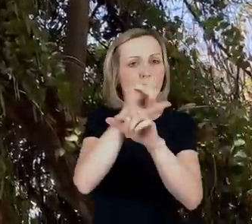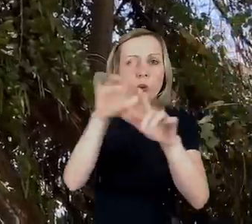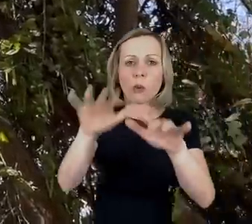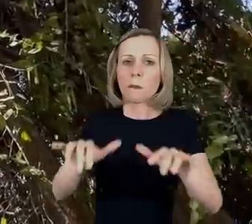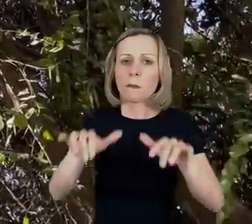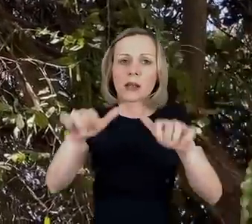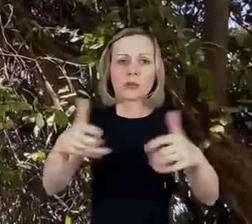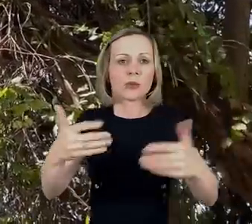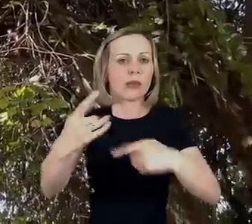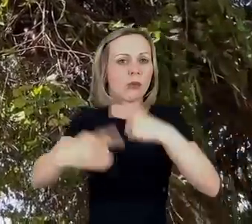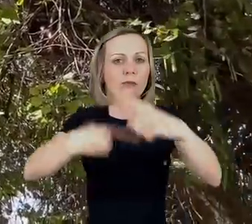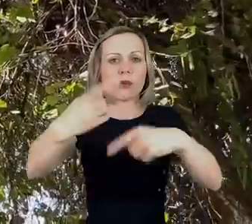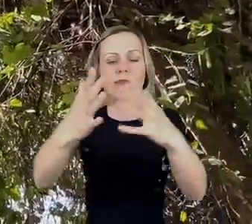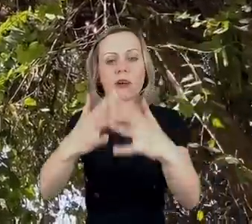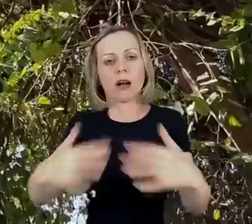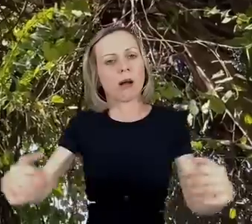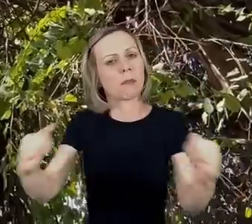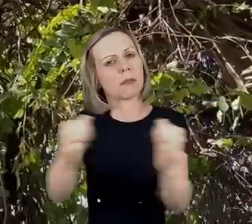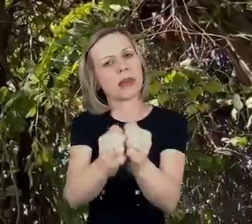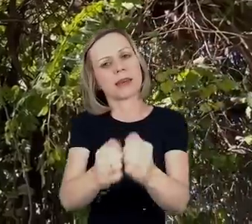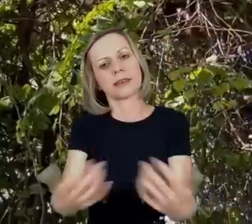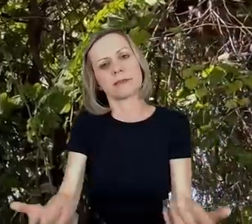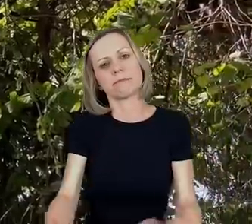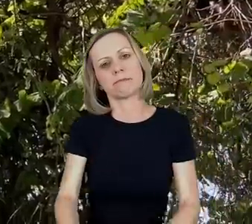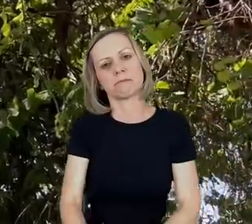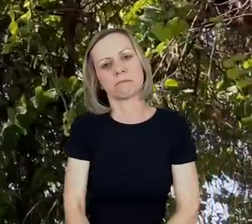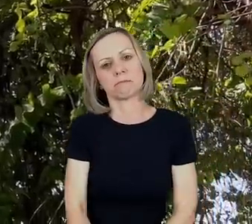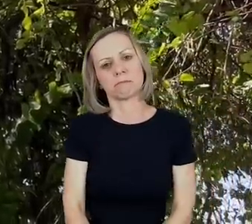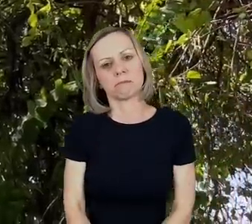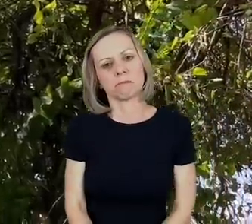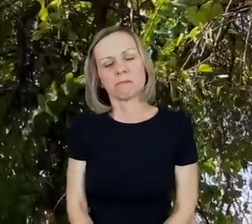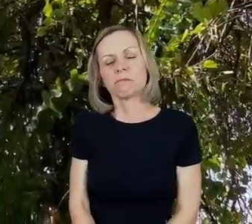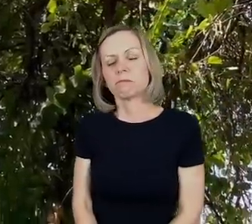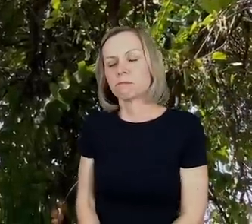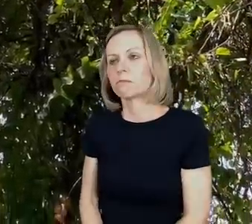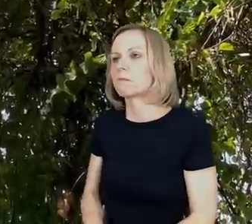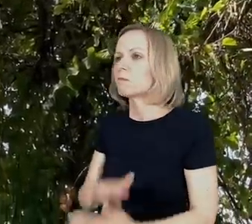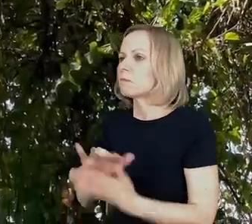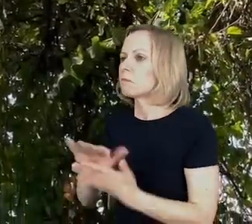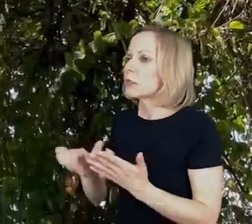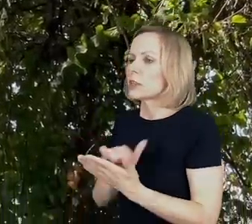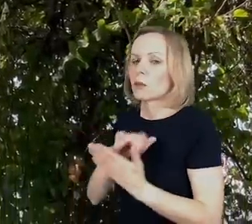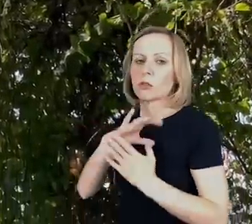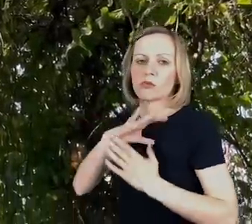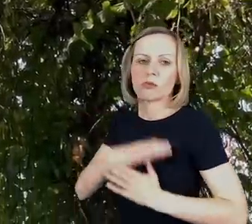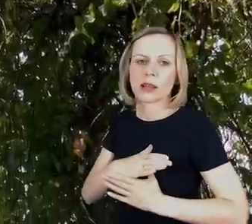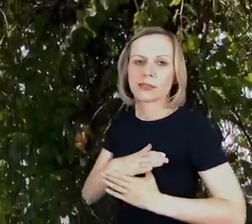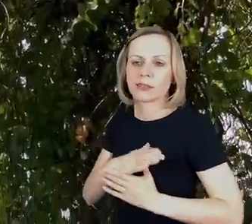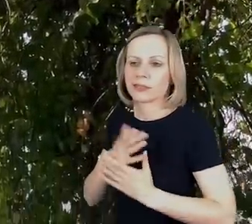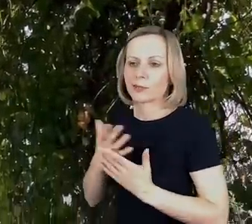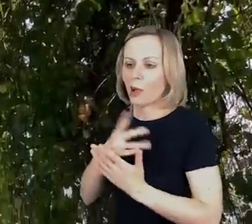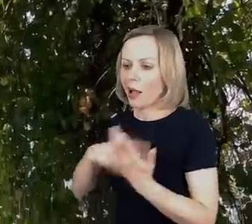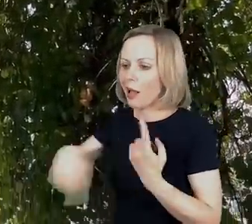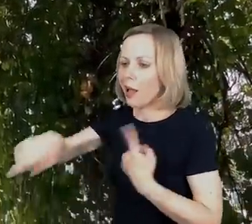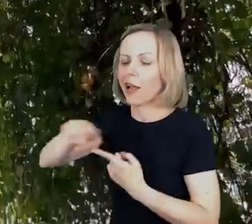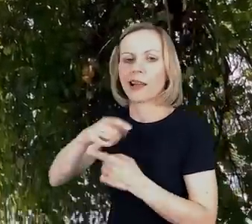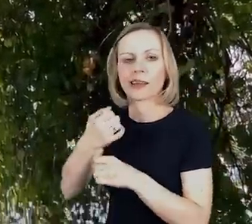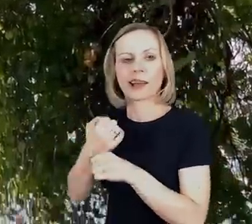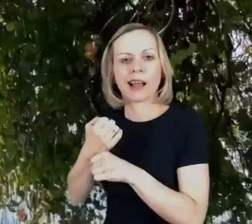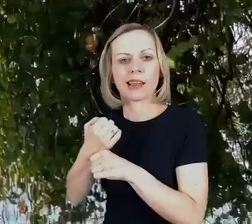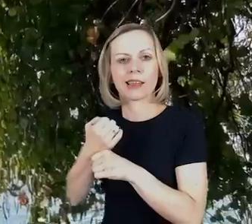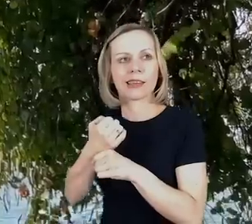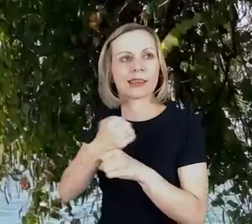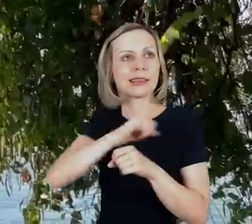now and forever. Amen. O Sabbath rest by Galilee, O calm